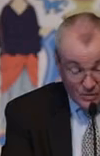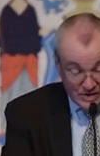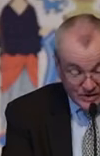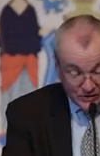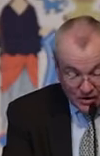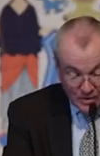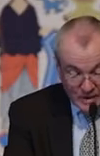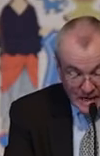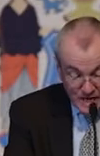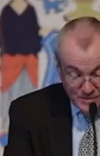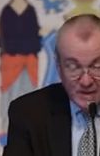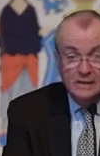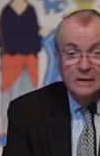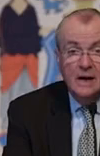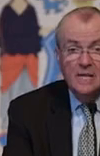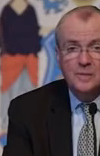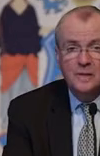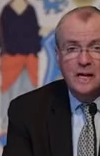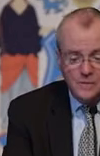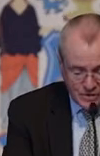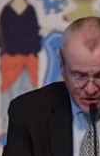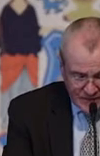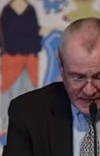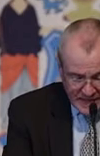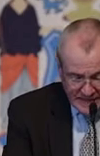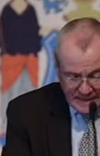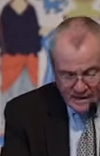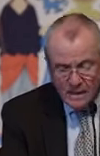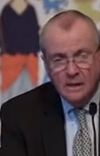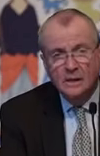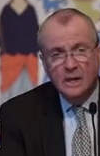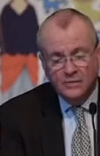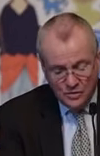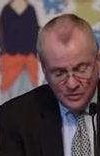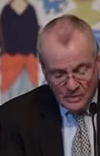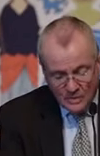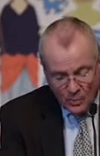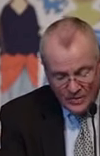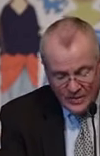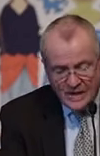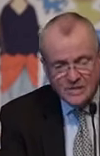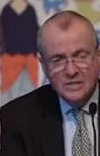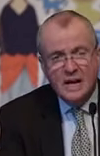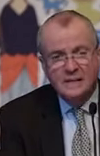7,594 residents currently hospitalized with COVID-19, of whom